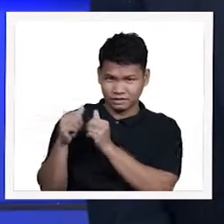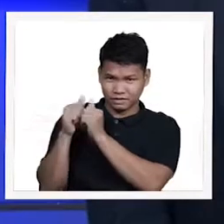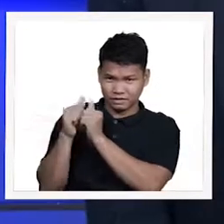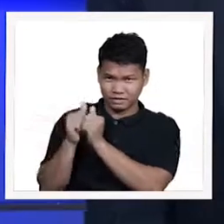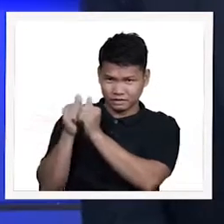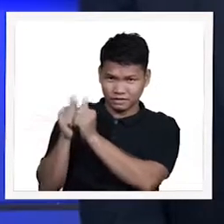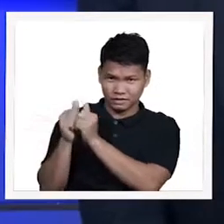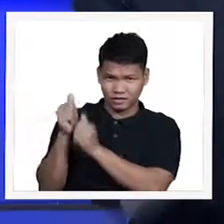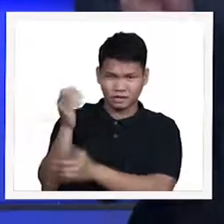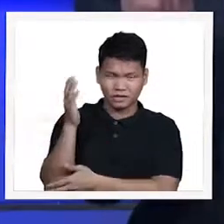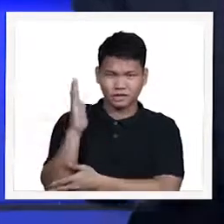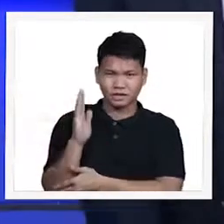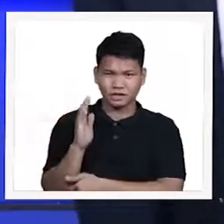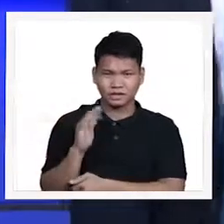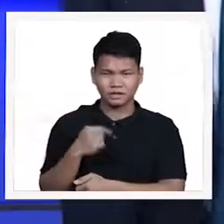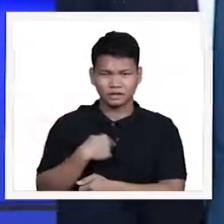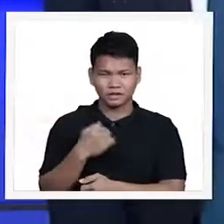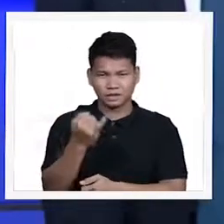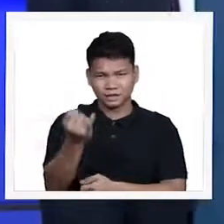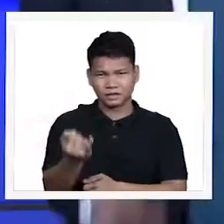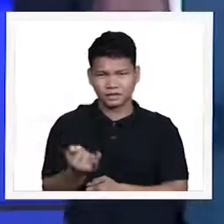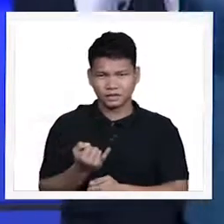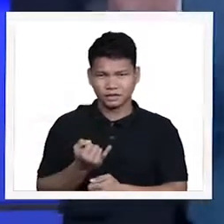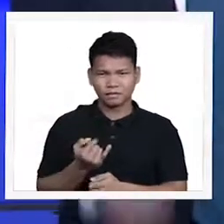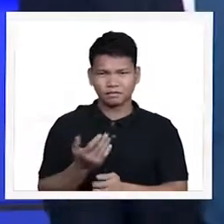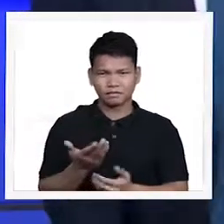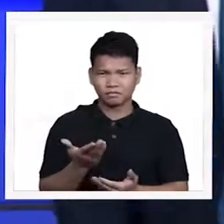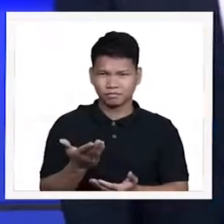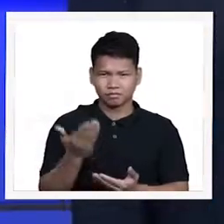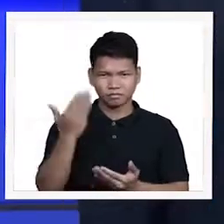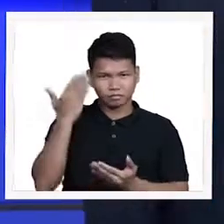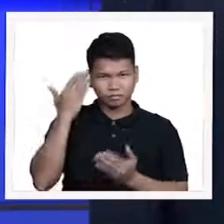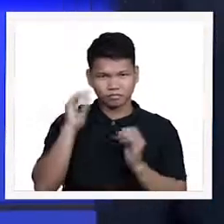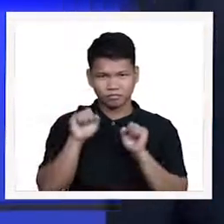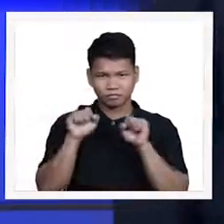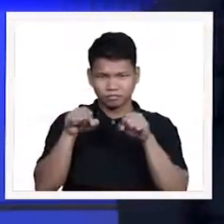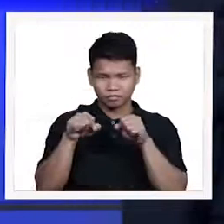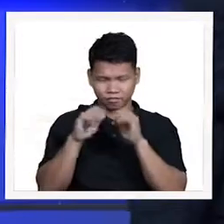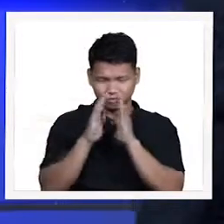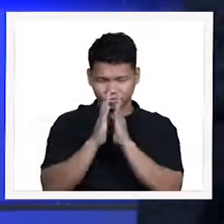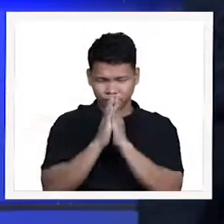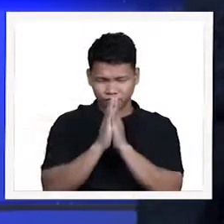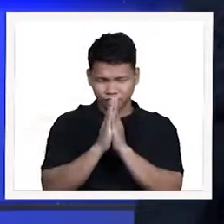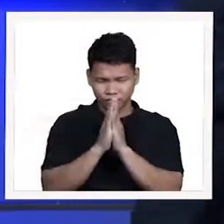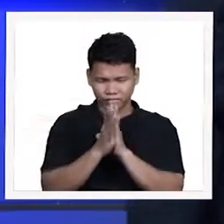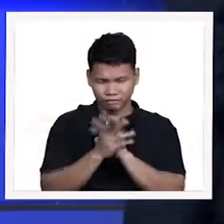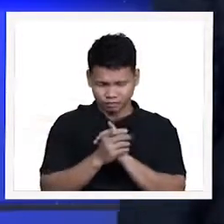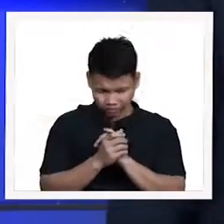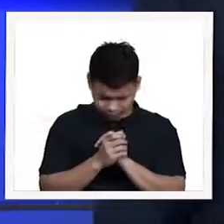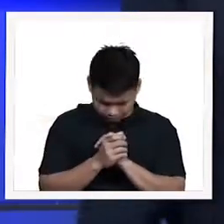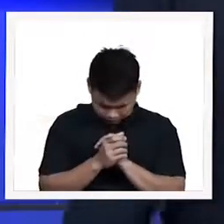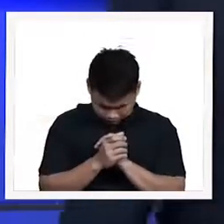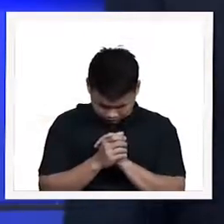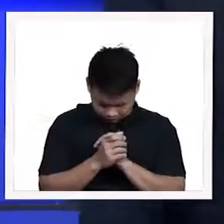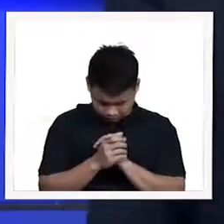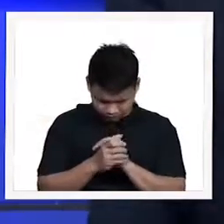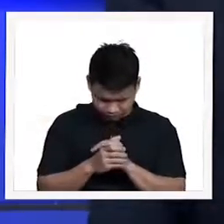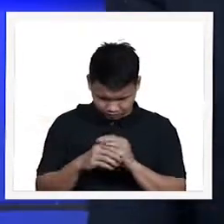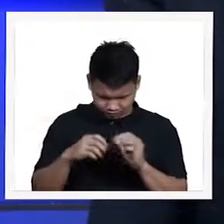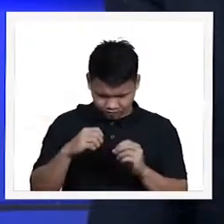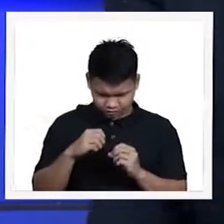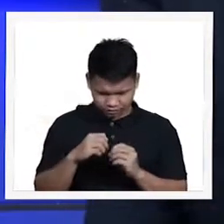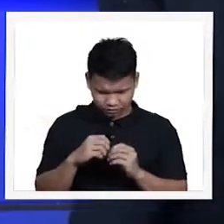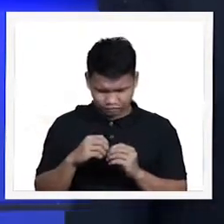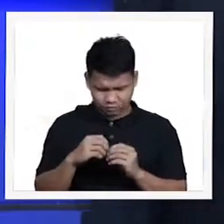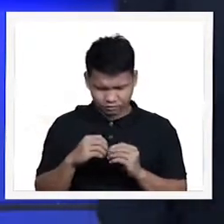I would like to invite you to bow your head with me as we pray our most gracious